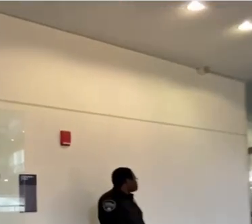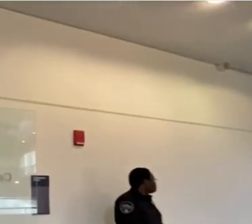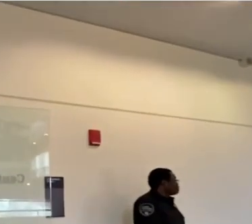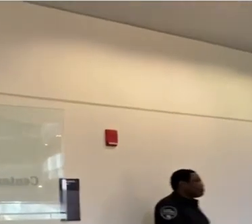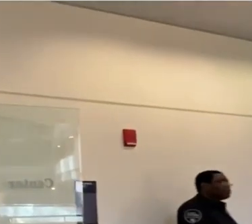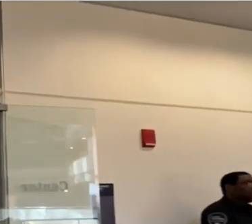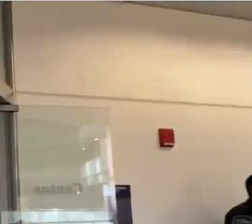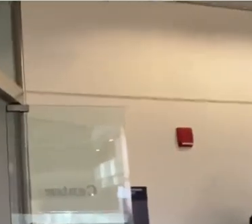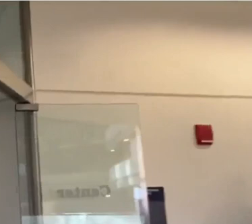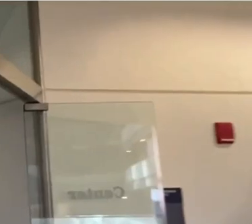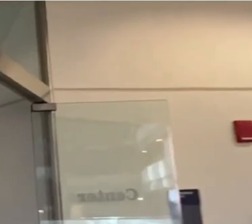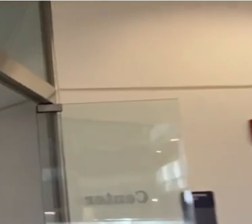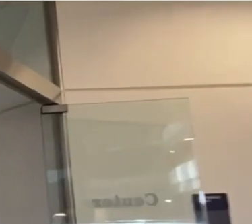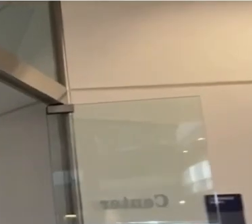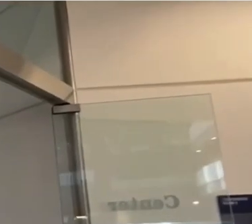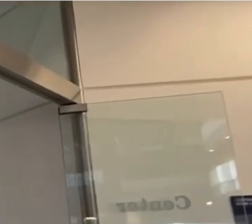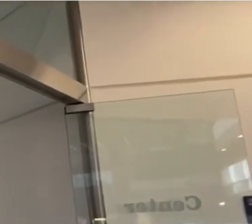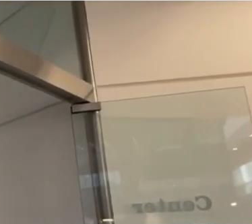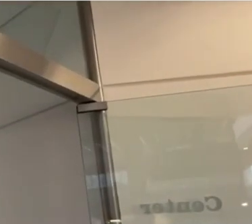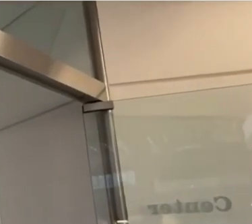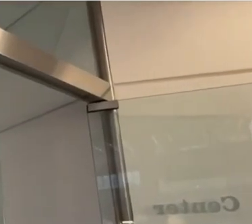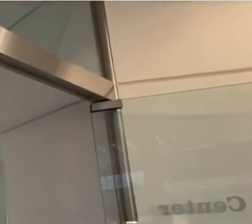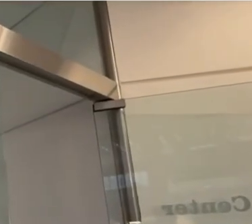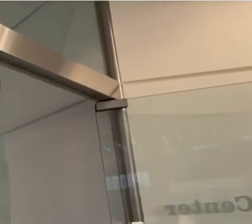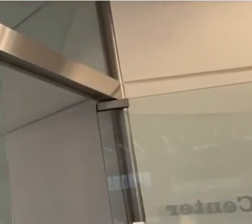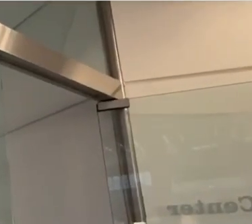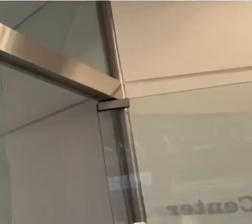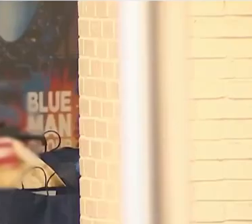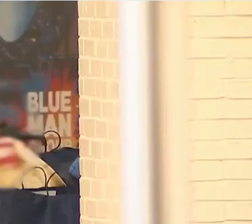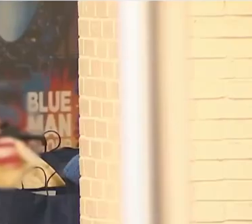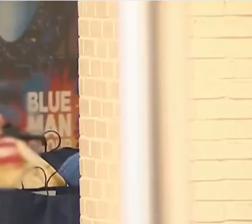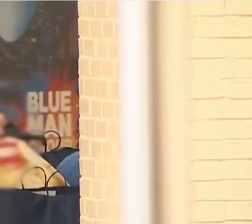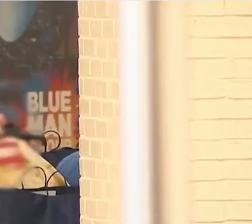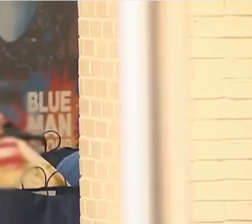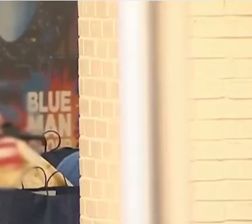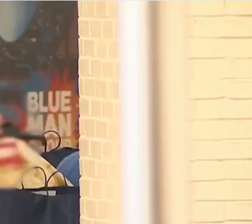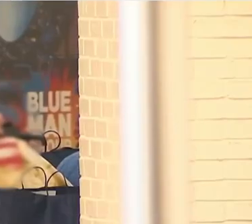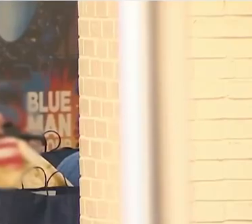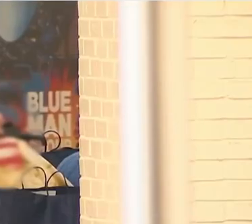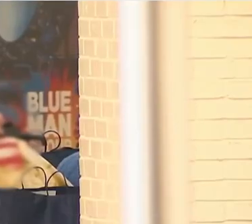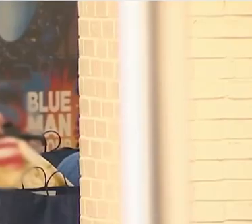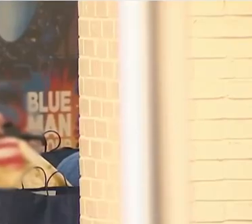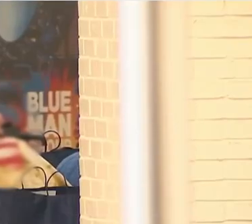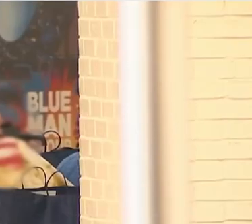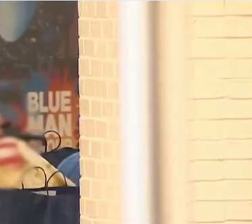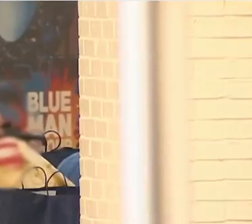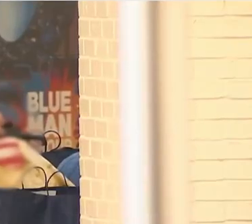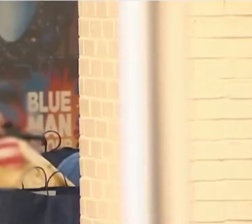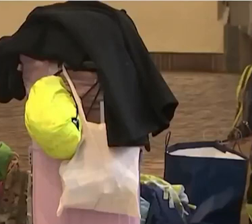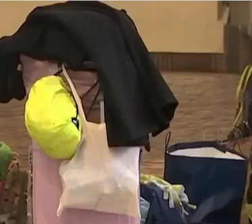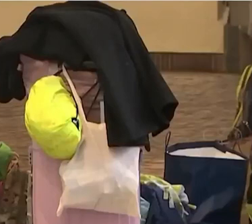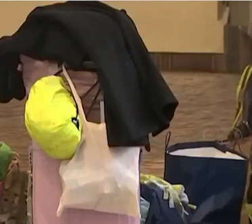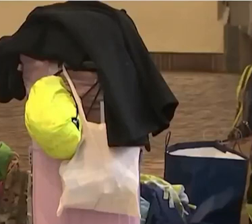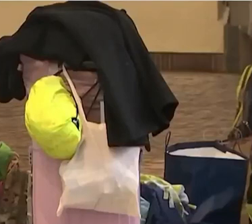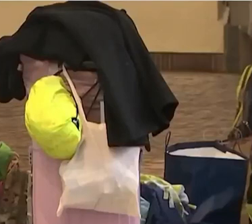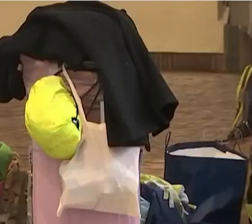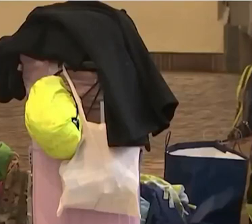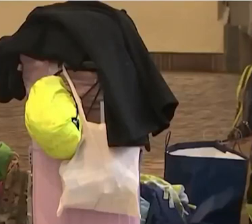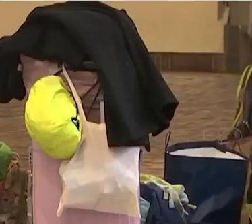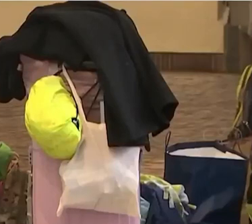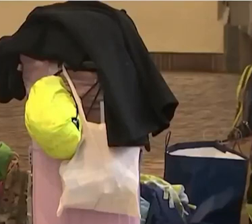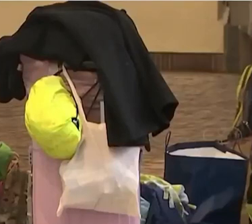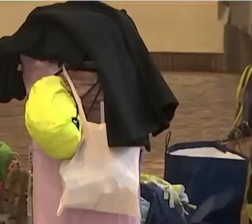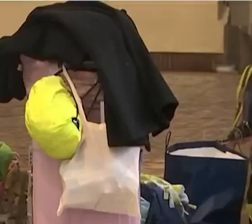families across the state. They're in emergency shelters, which have been pushed to the brink due to the record number of migrants,